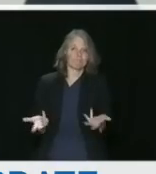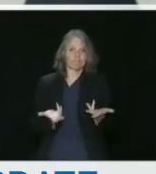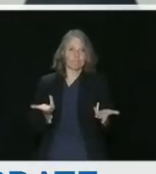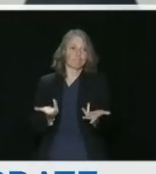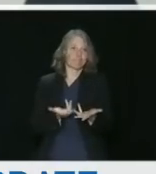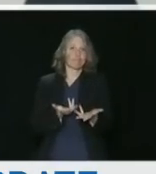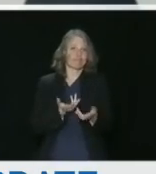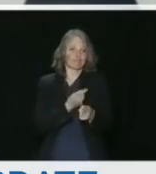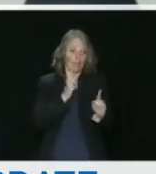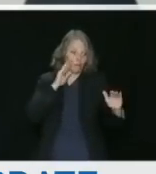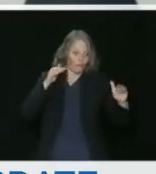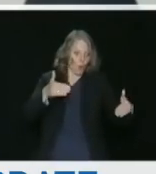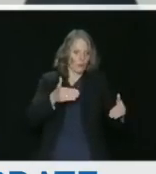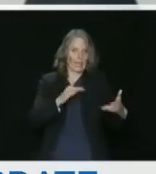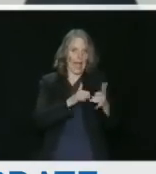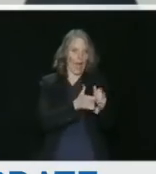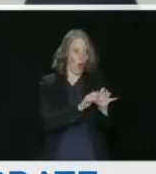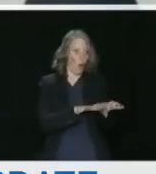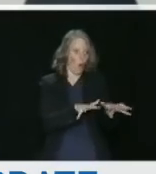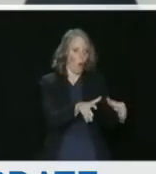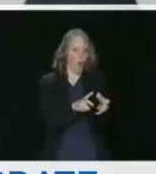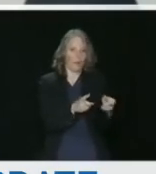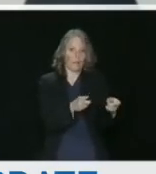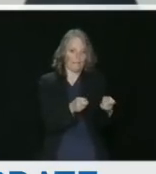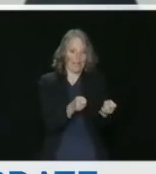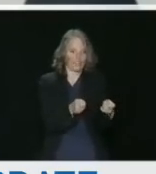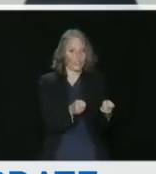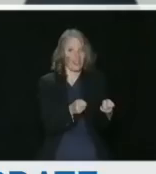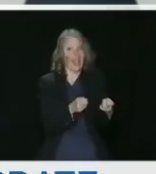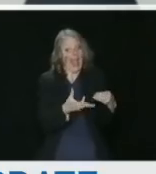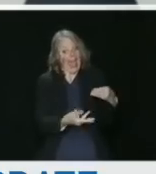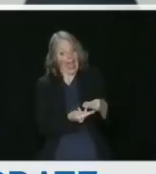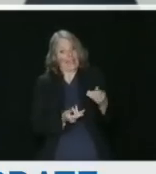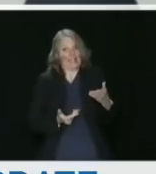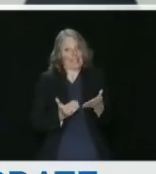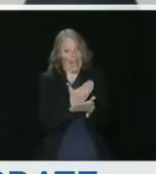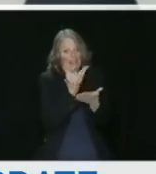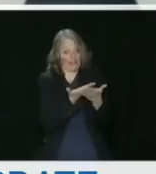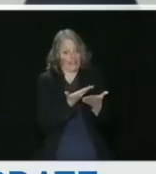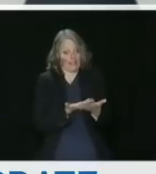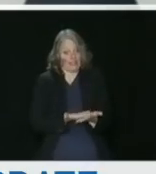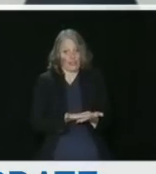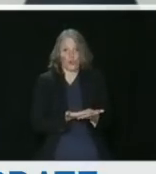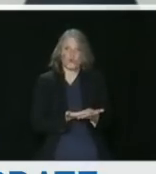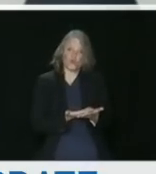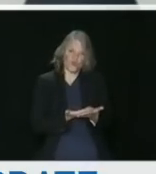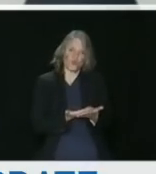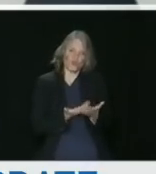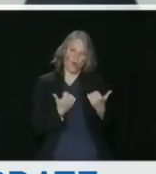simply in managing the situation, in gathering all the data at the local stage,